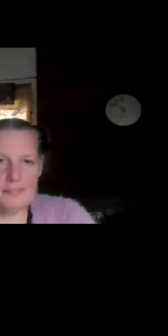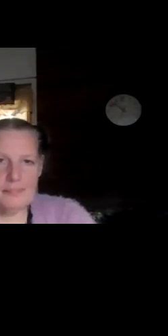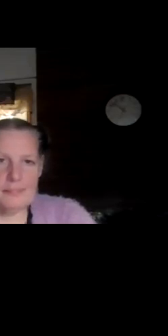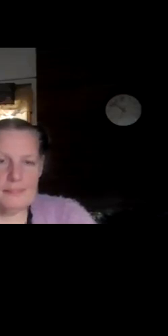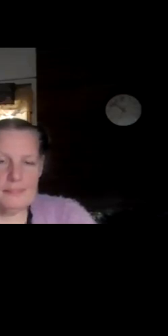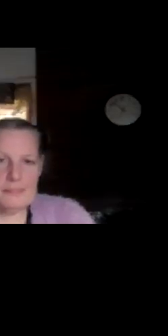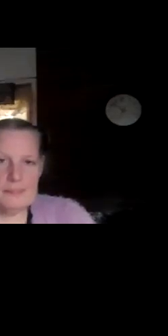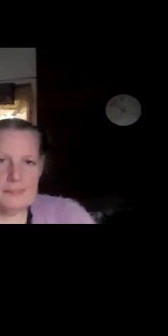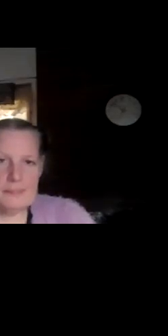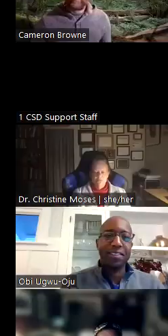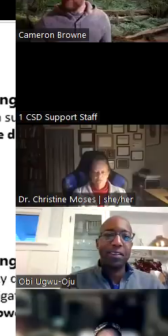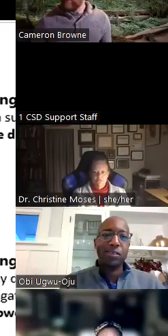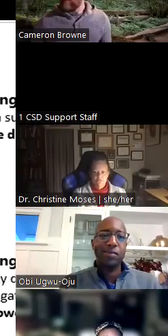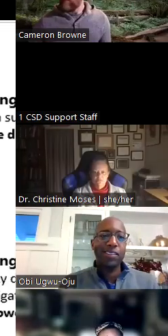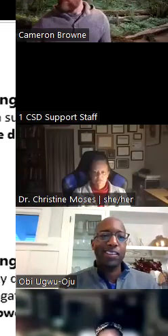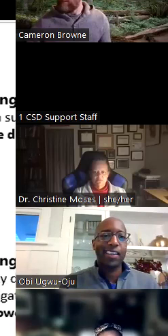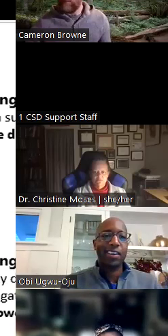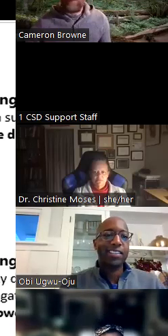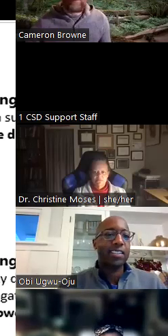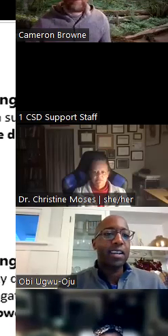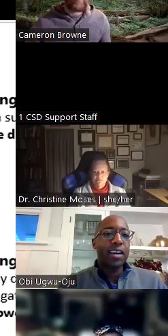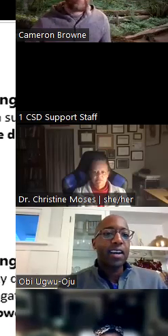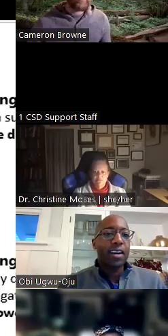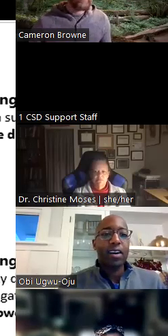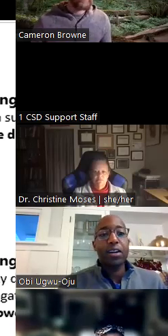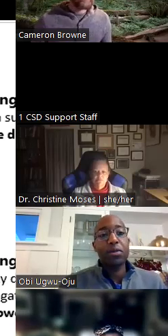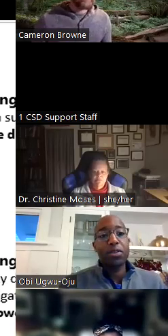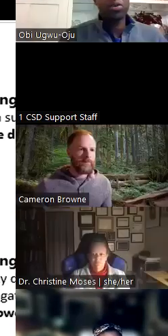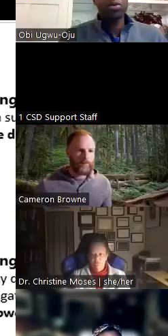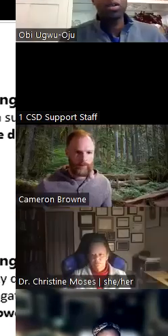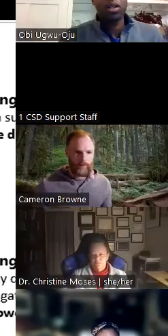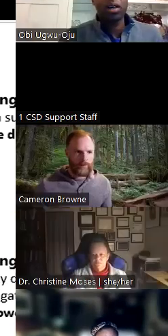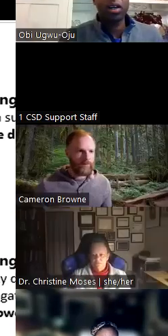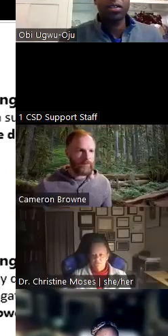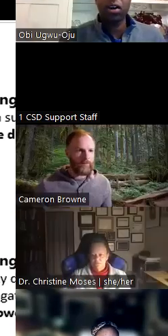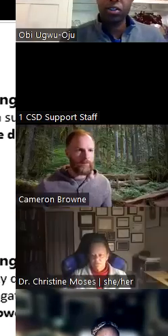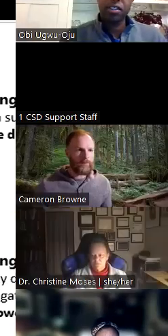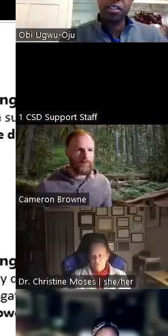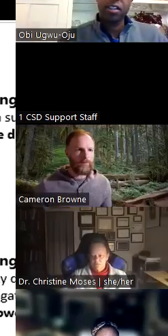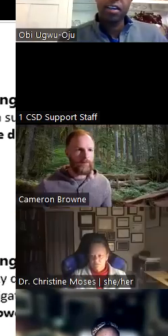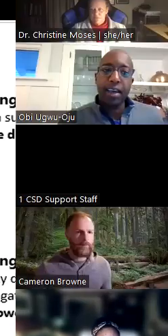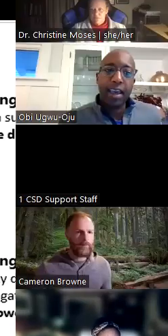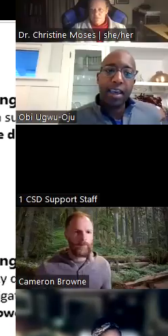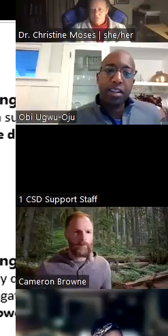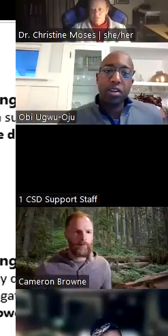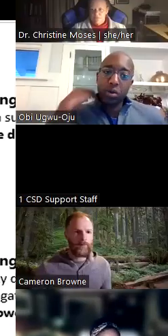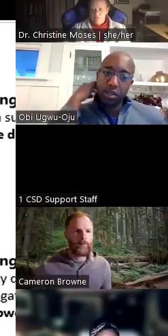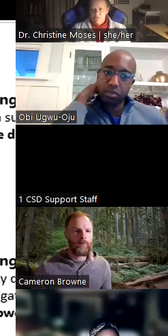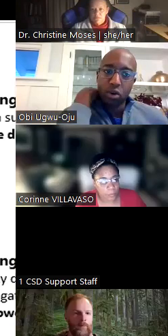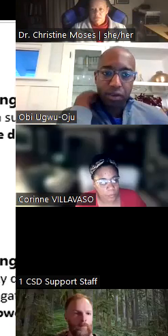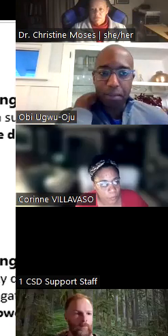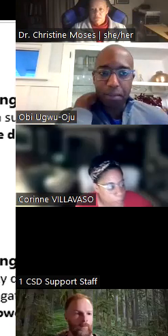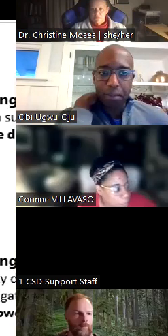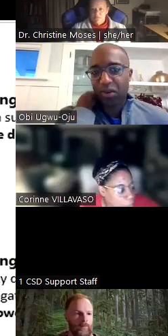Can you put the documents on the screen? Awesome. Thank you, guys. All right, number two is alternates. And the note